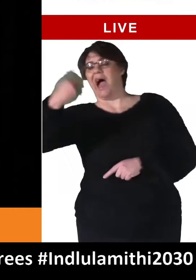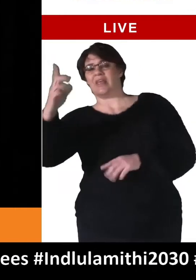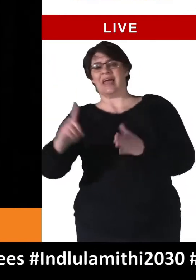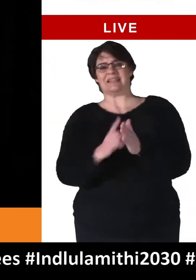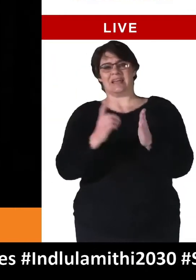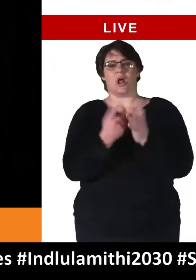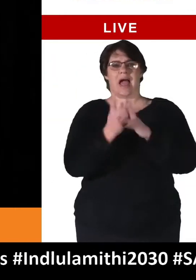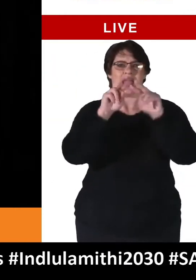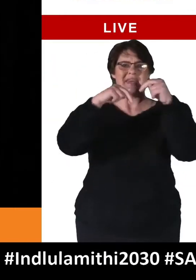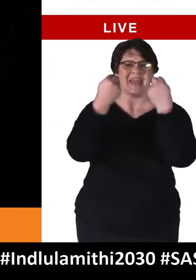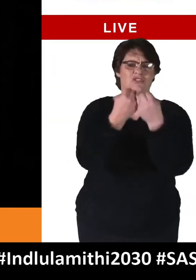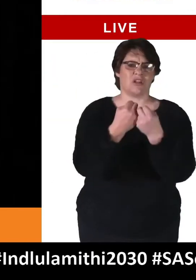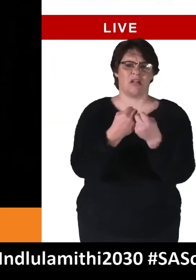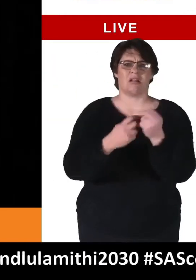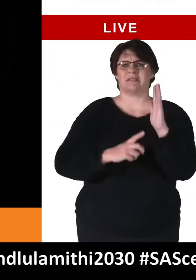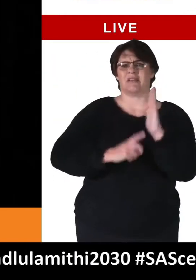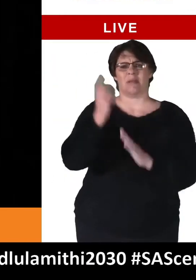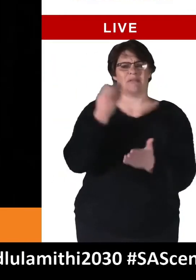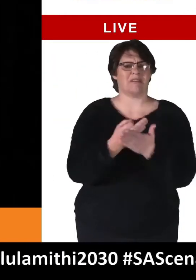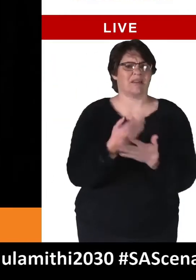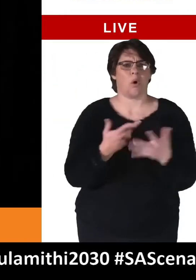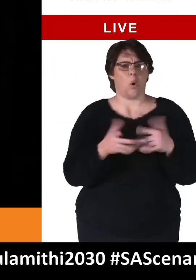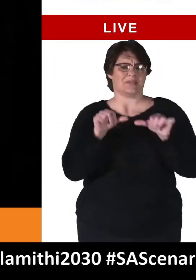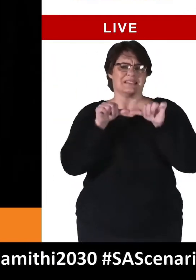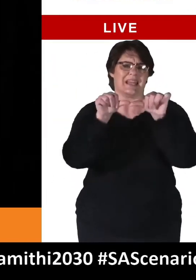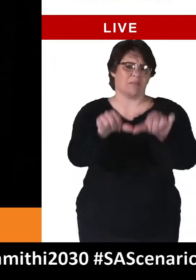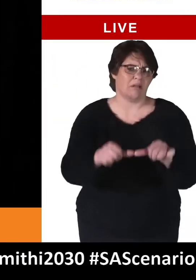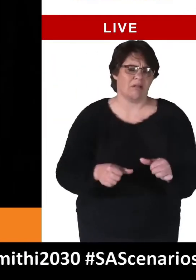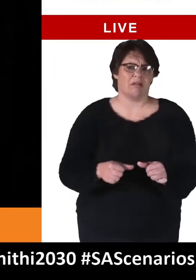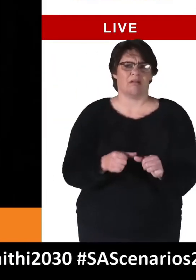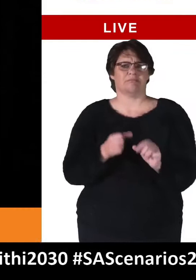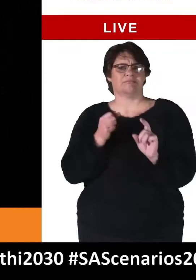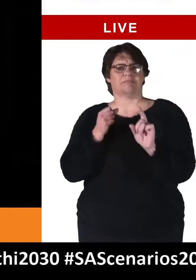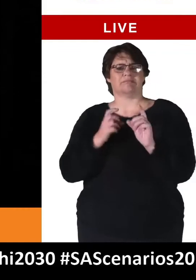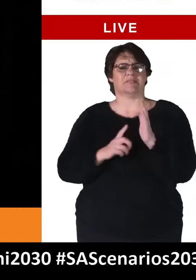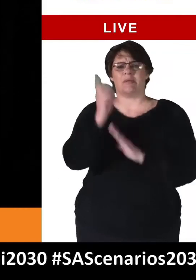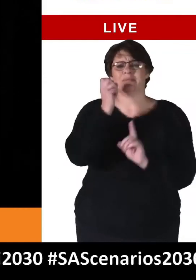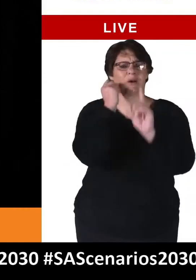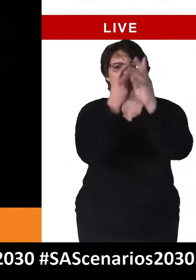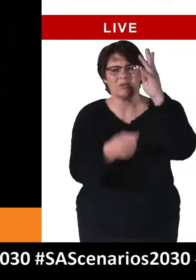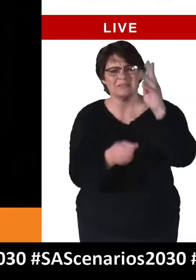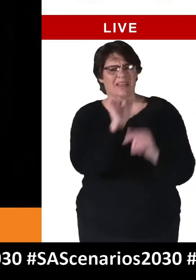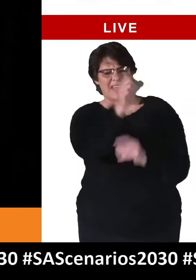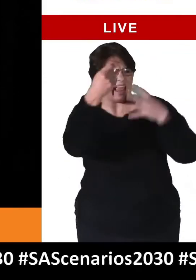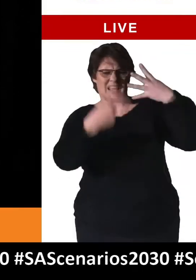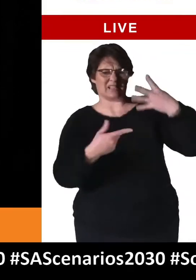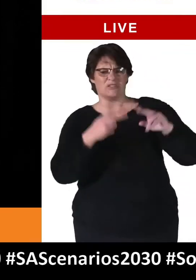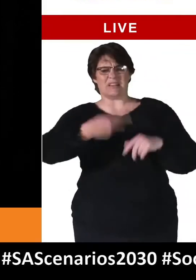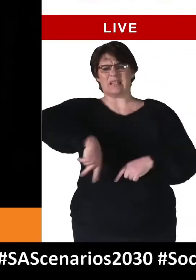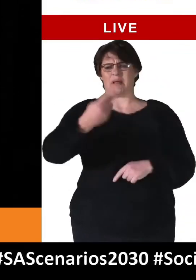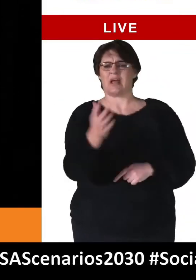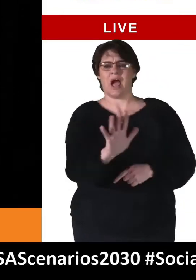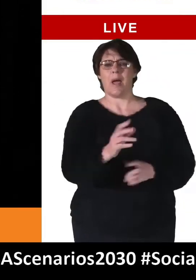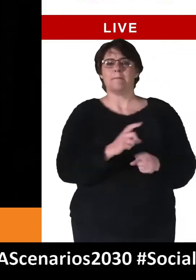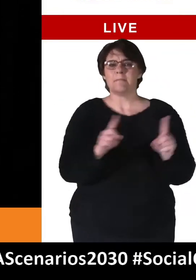sets like the National Development Plan indicators or the Sustainable Development Goal reporting indicators, but rather to provide